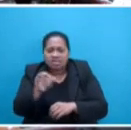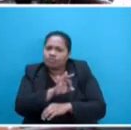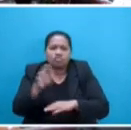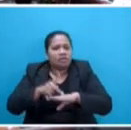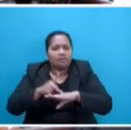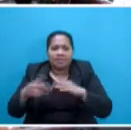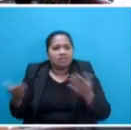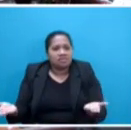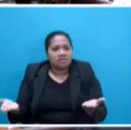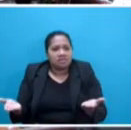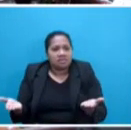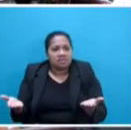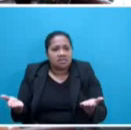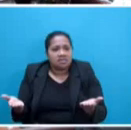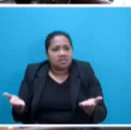You can repeat it.